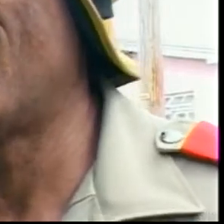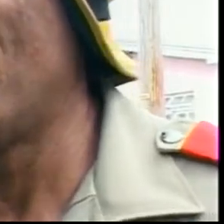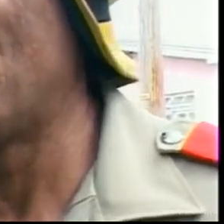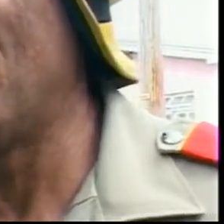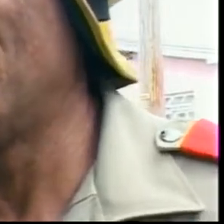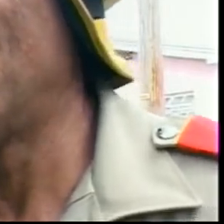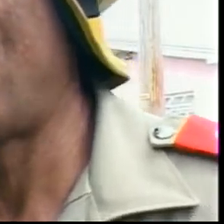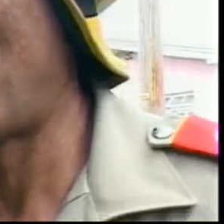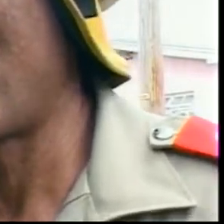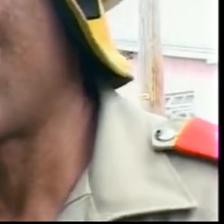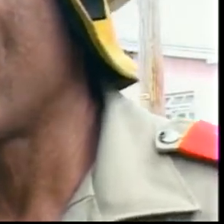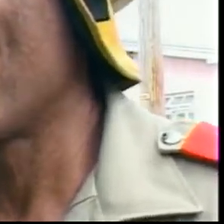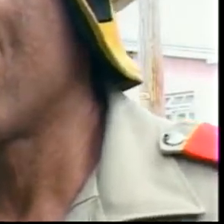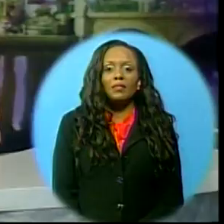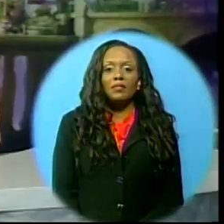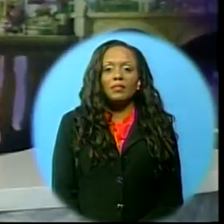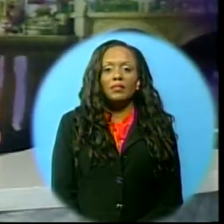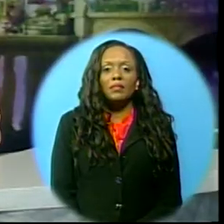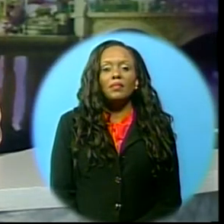solved the problem.